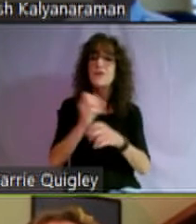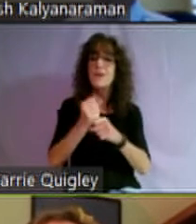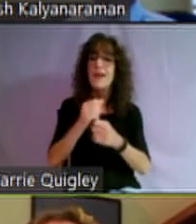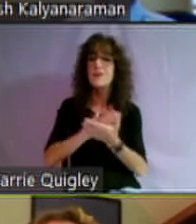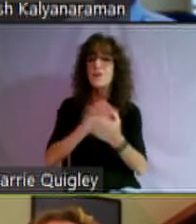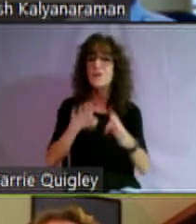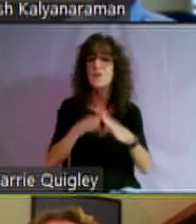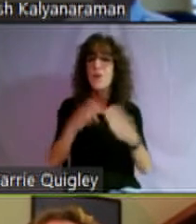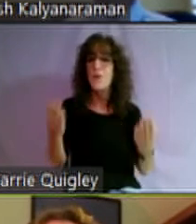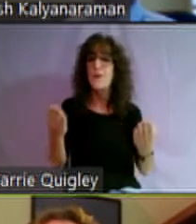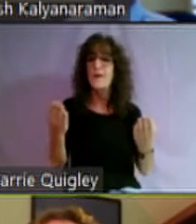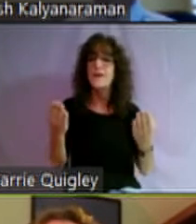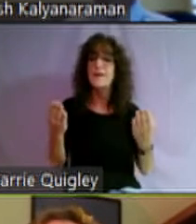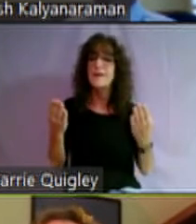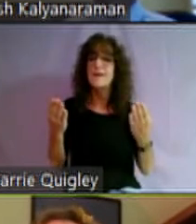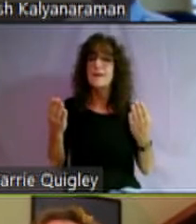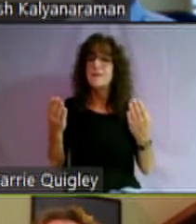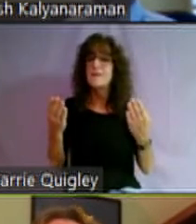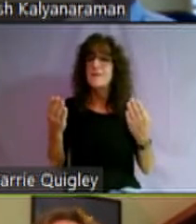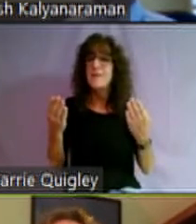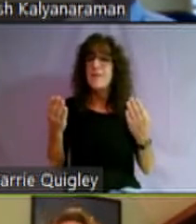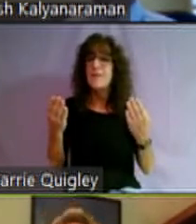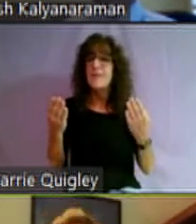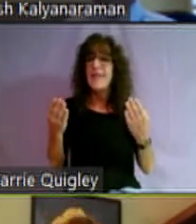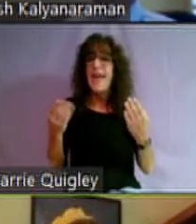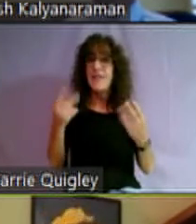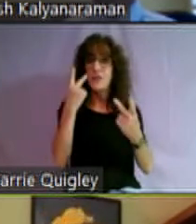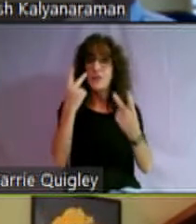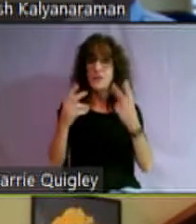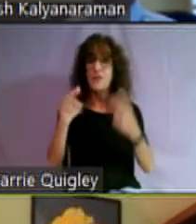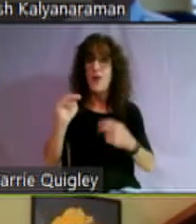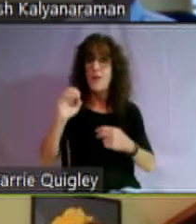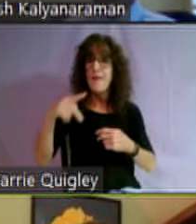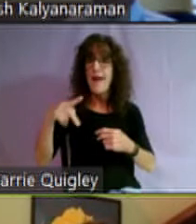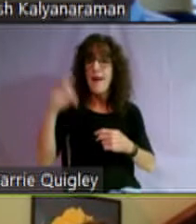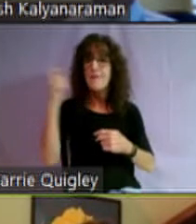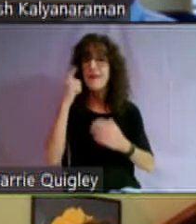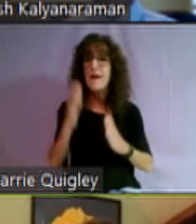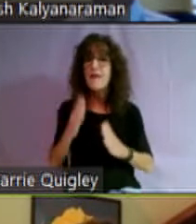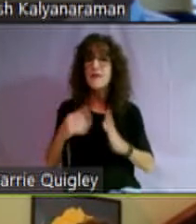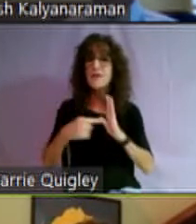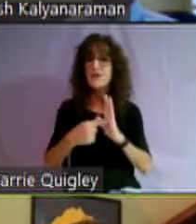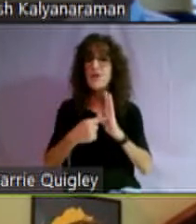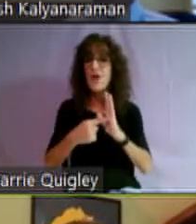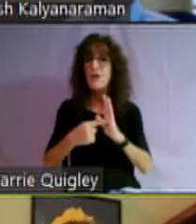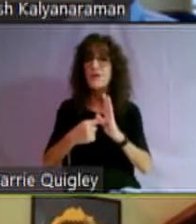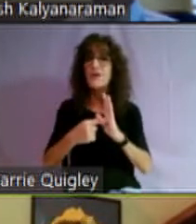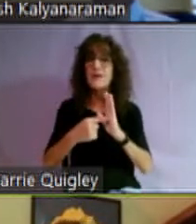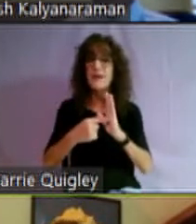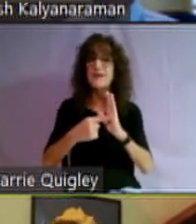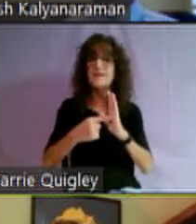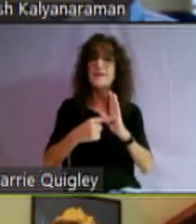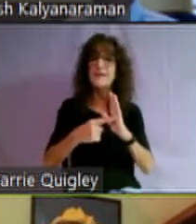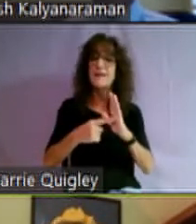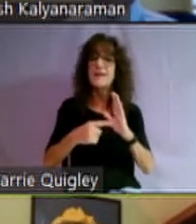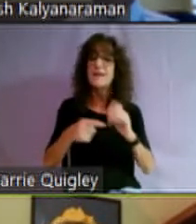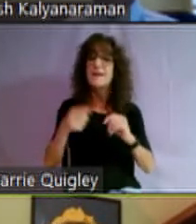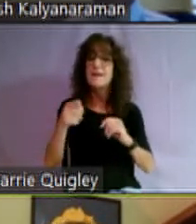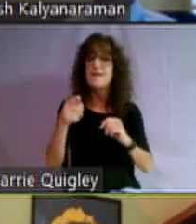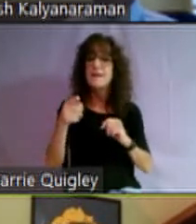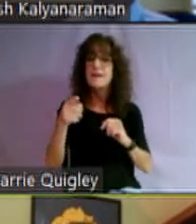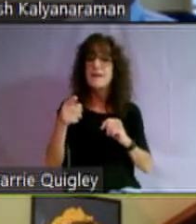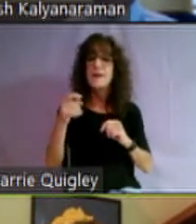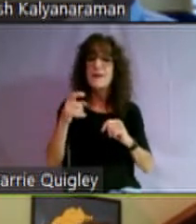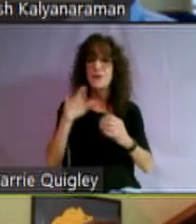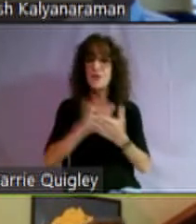hmm And then you saw the map that the governor showed of the counties and which ones were doing